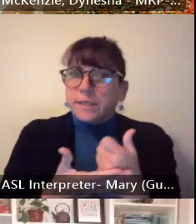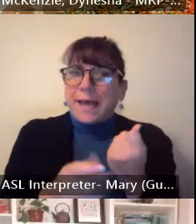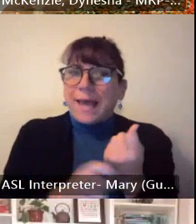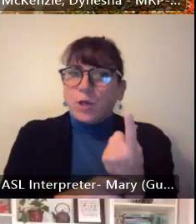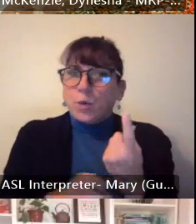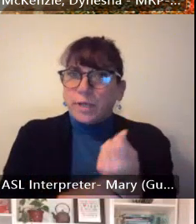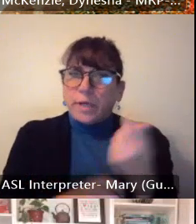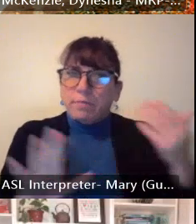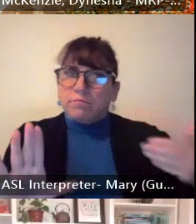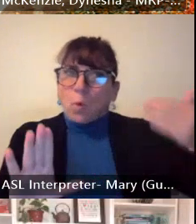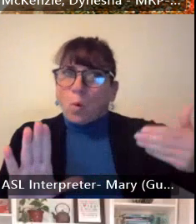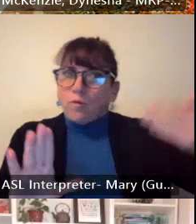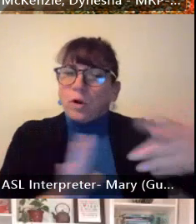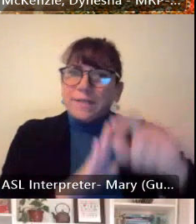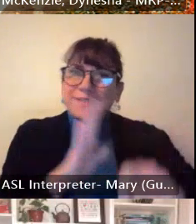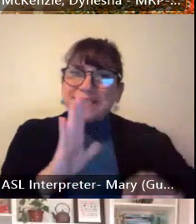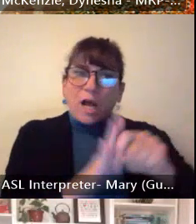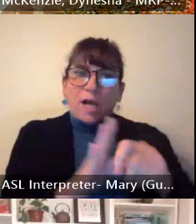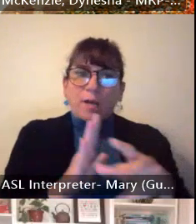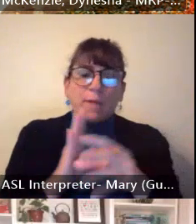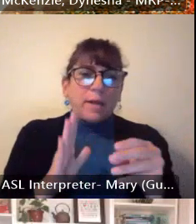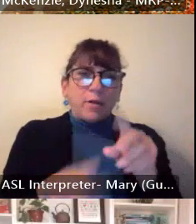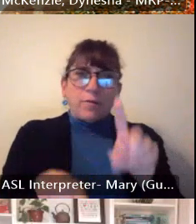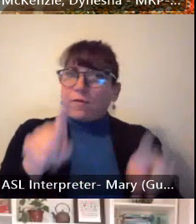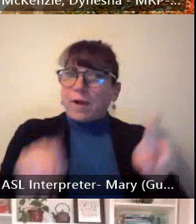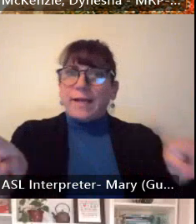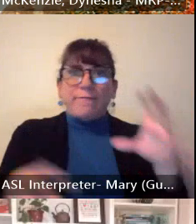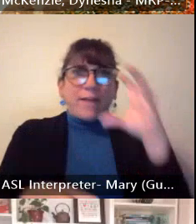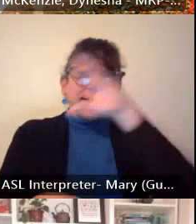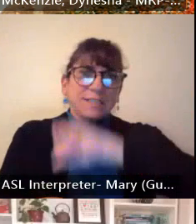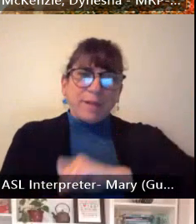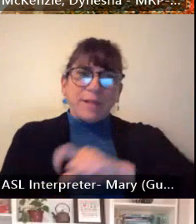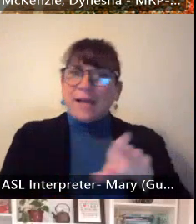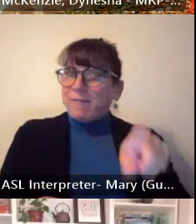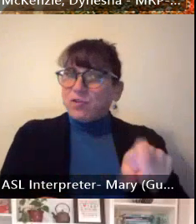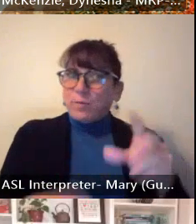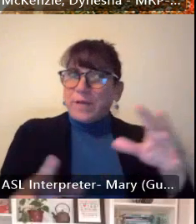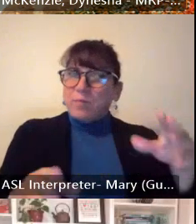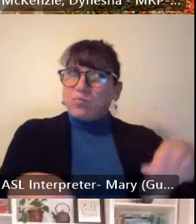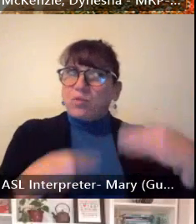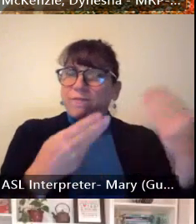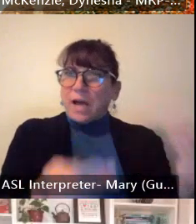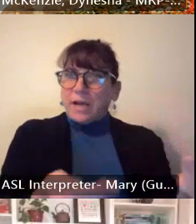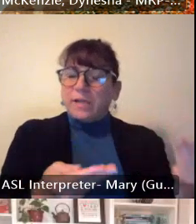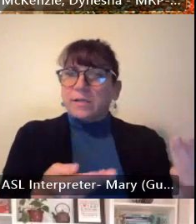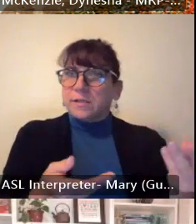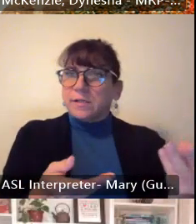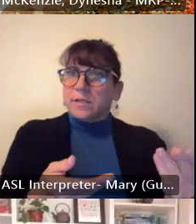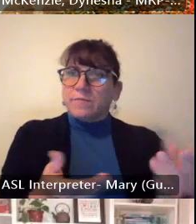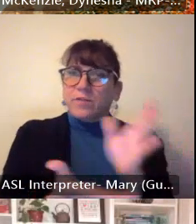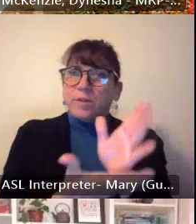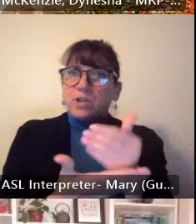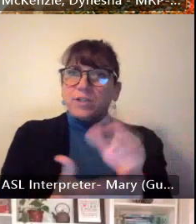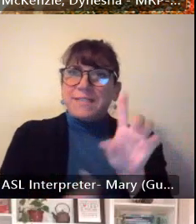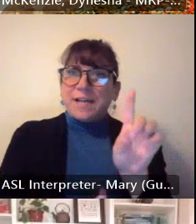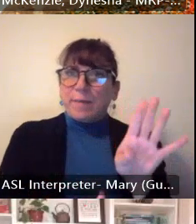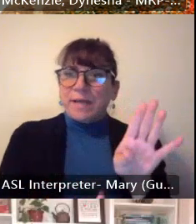over time. And there are a variety of estimates that have to be provided into the budget database.